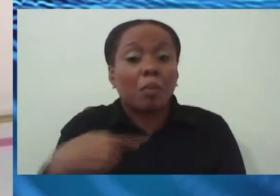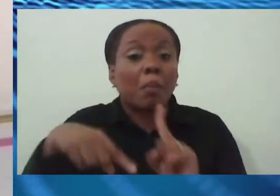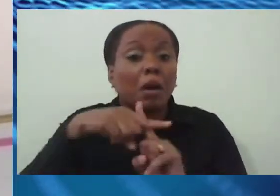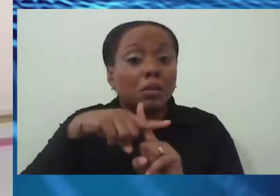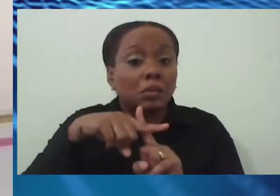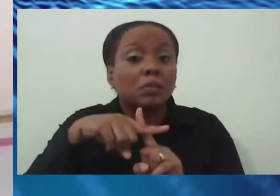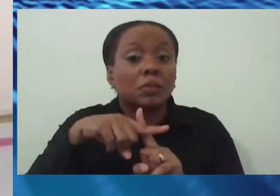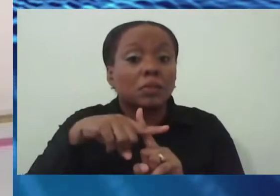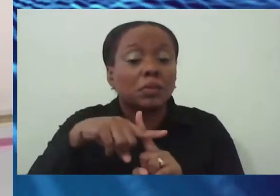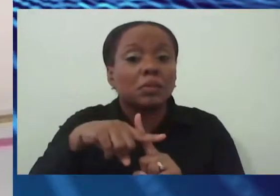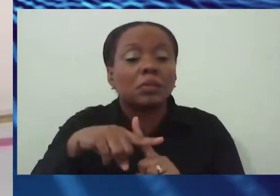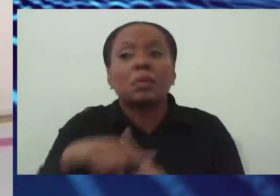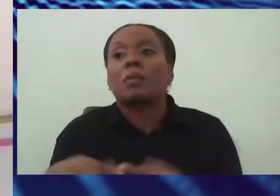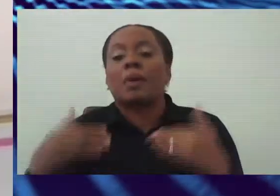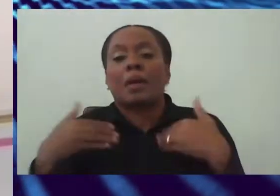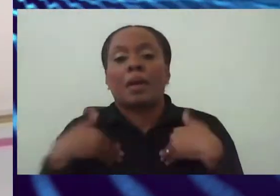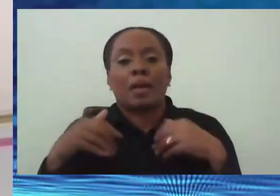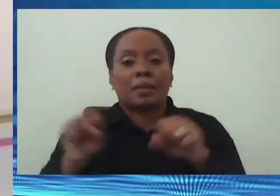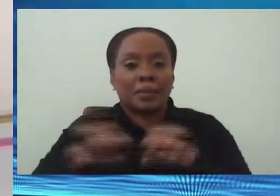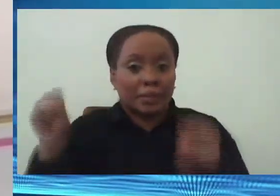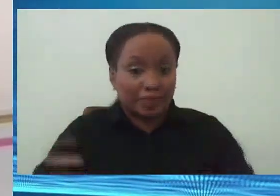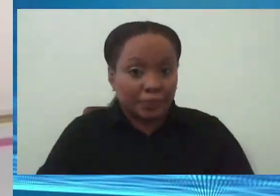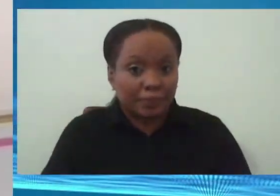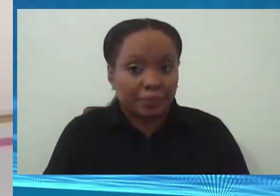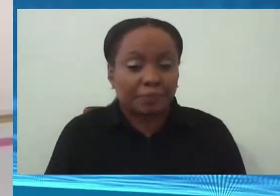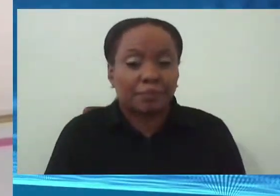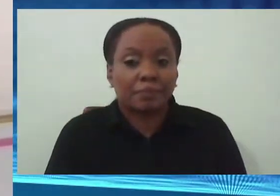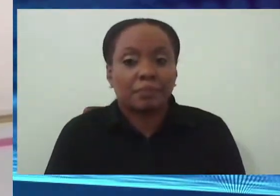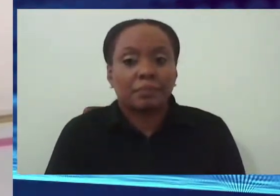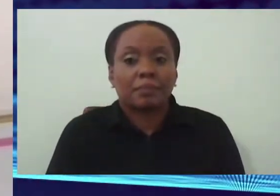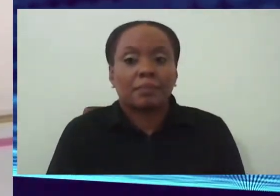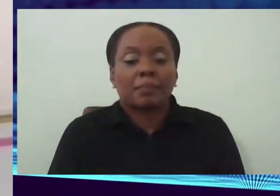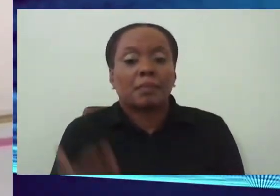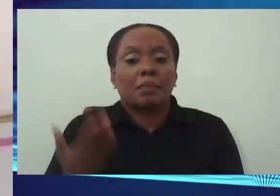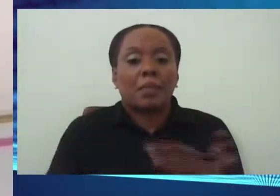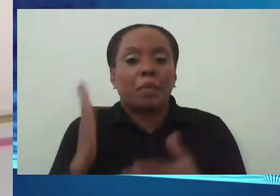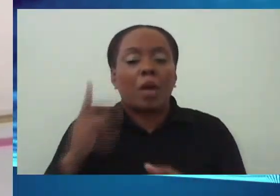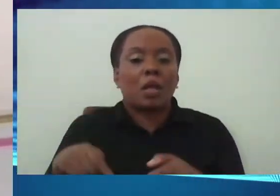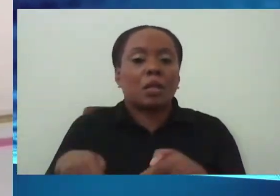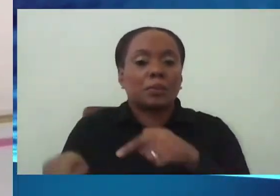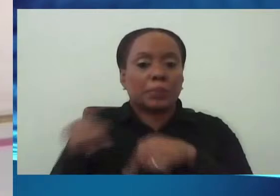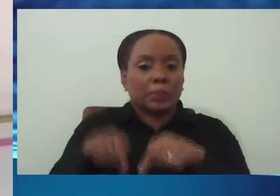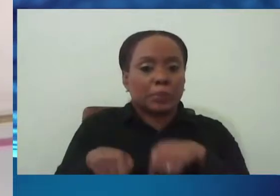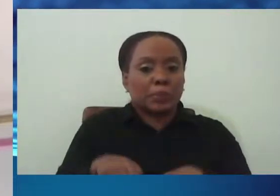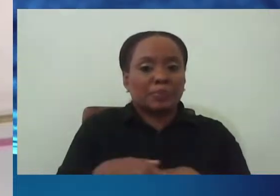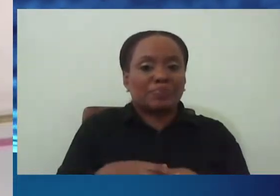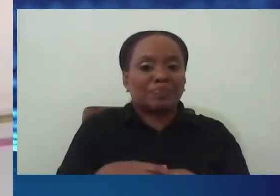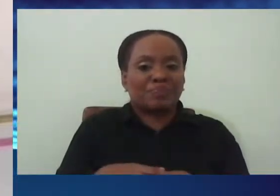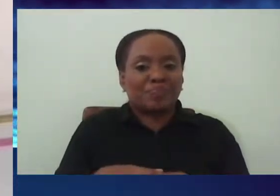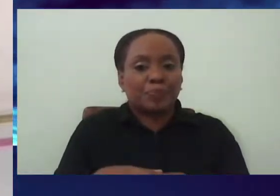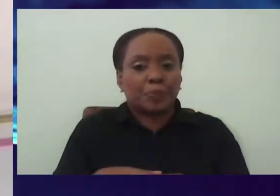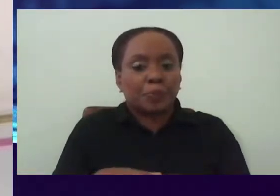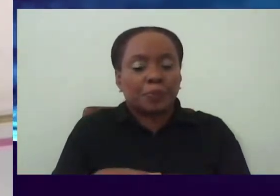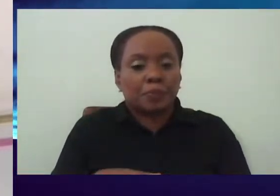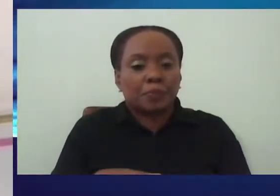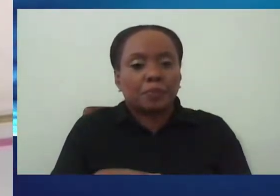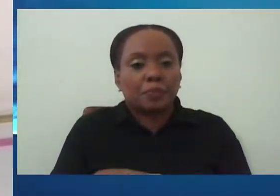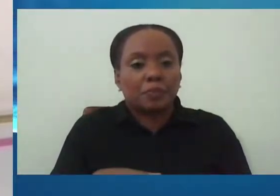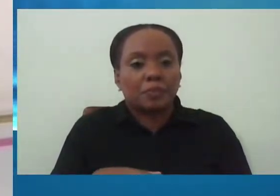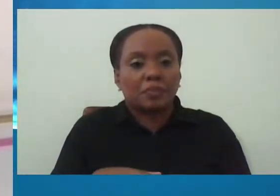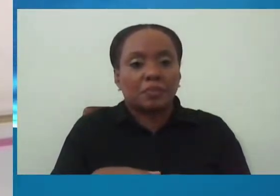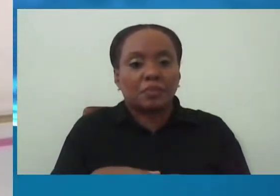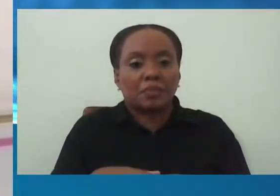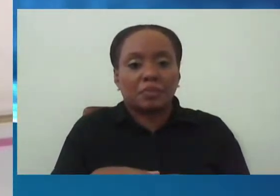are systems in place. Arthur mentioned, and perhaps he will go back to what that actually means. Perhaps even if there are deficits